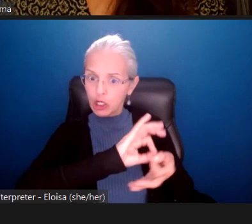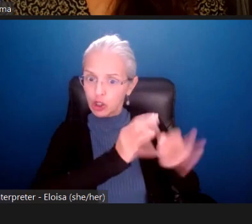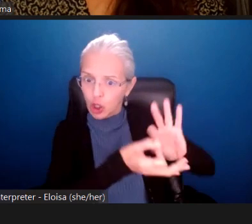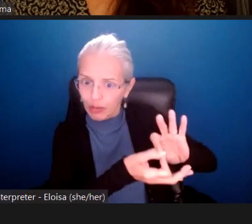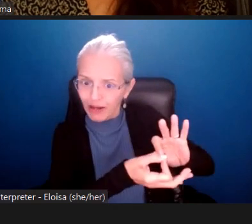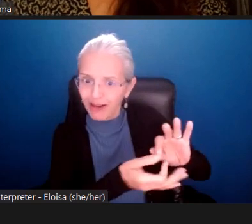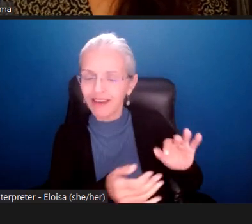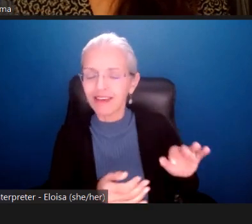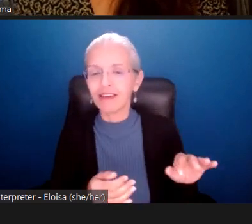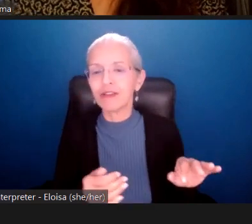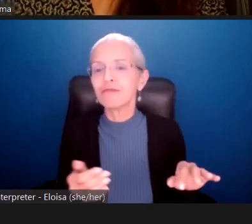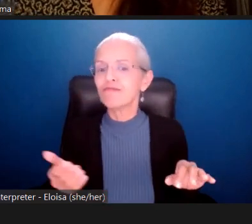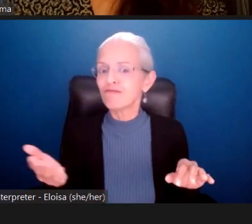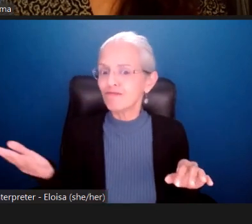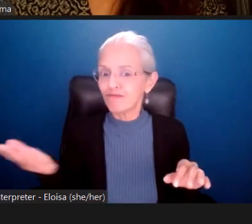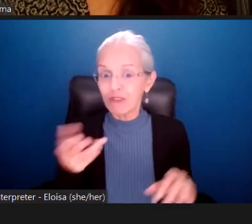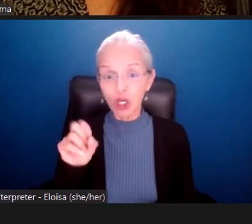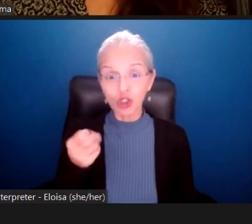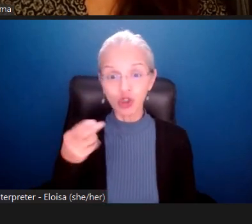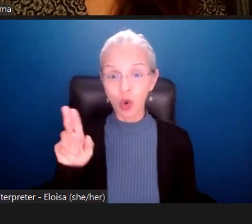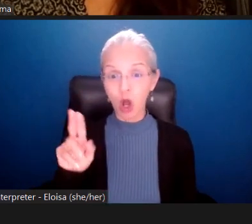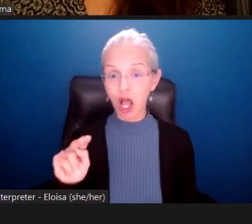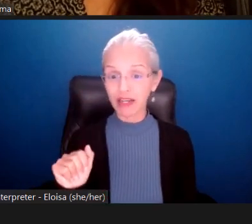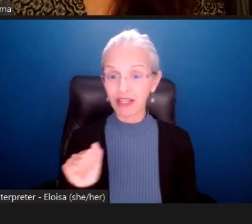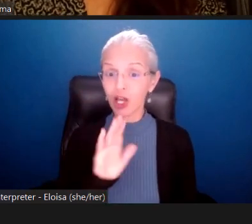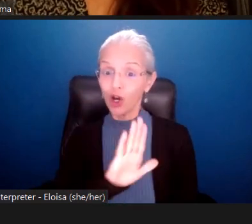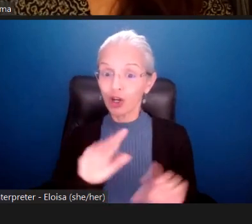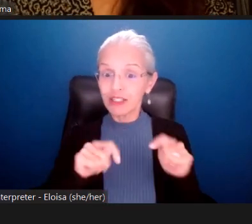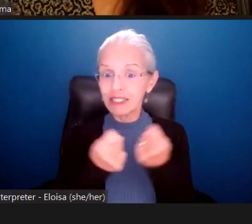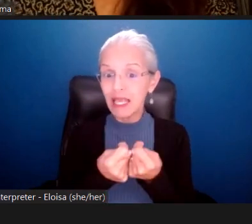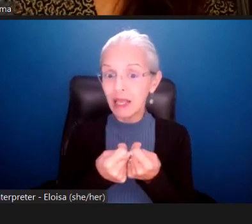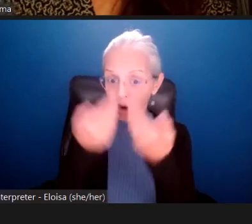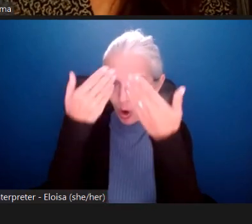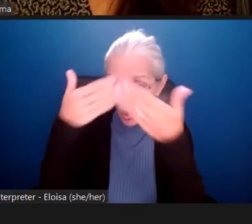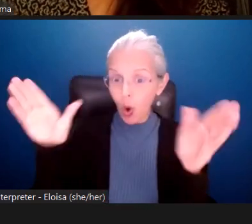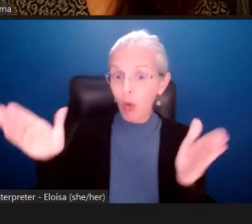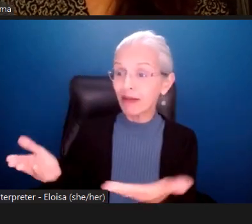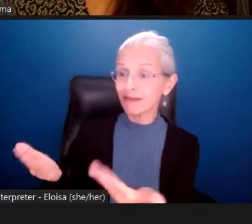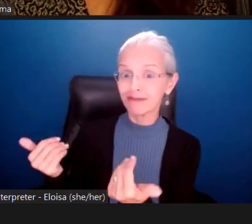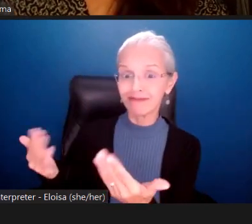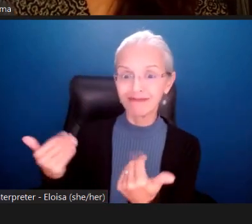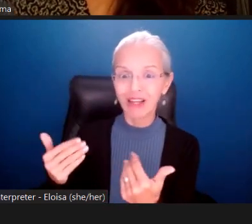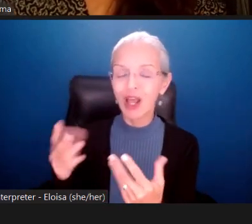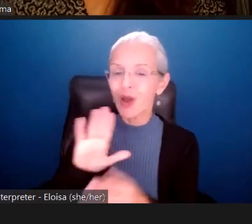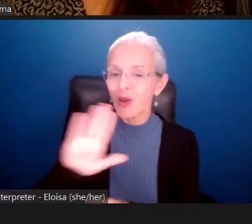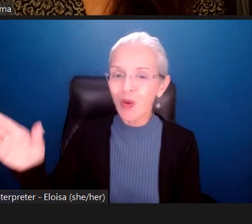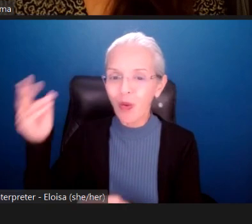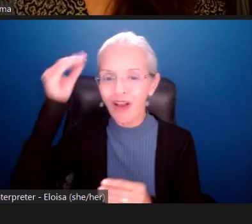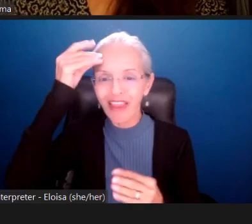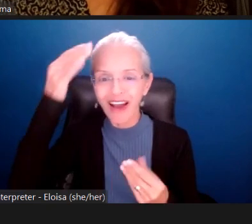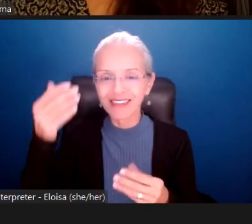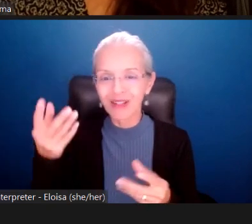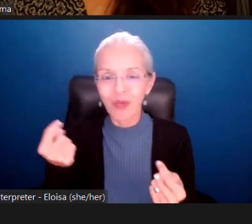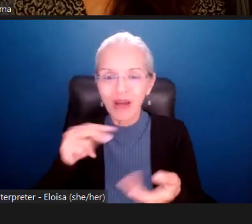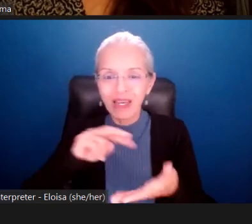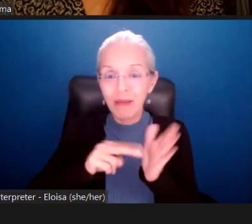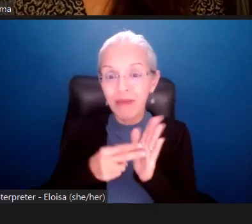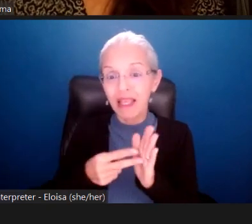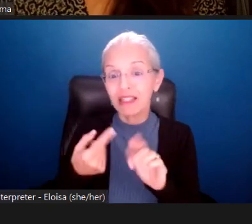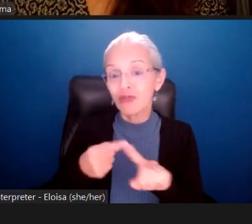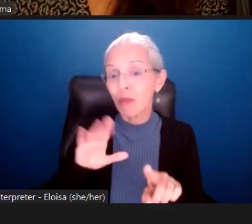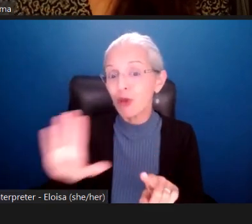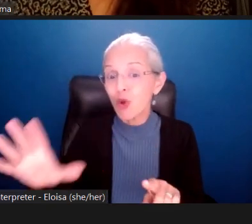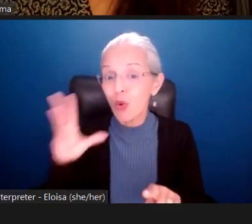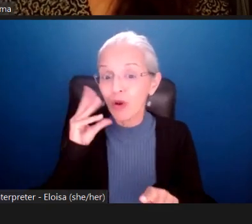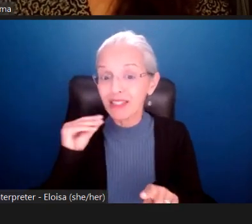it sounds like Suhana and her team are open to hearing what you think that means from your own